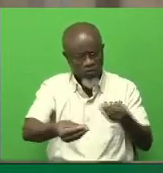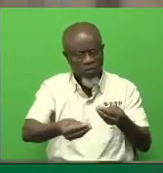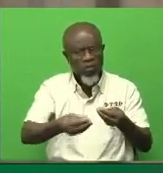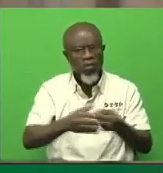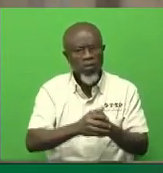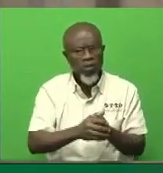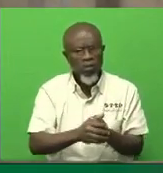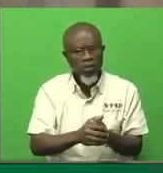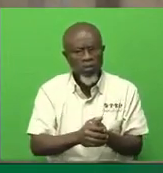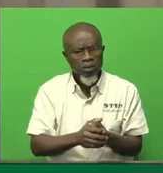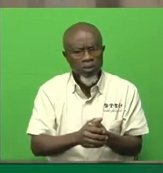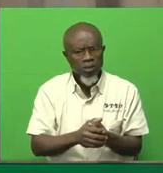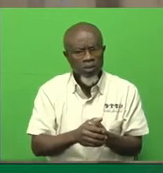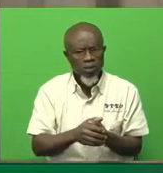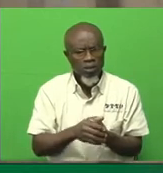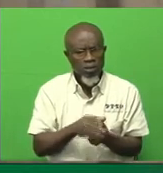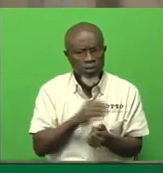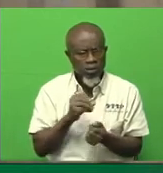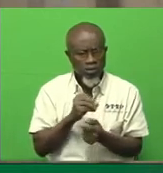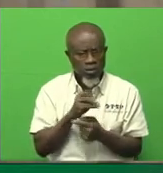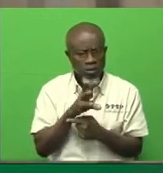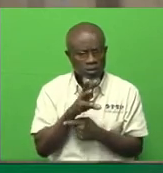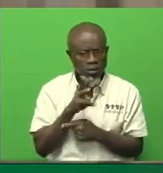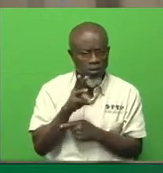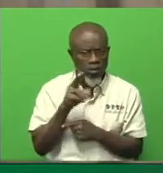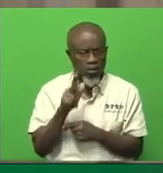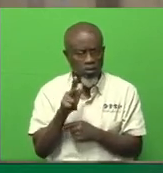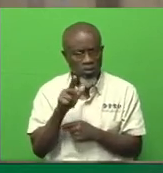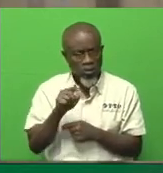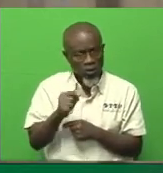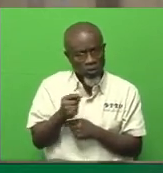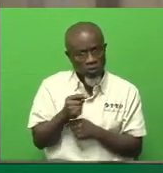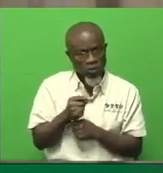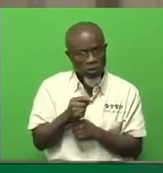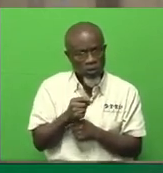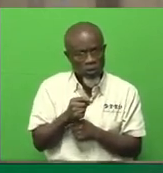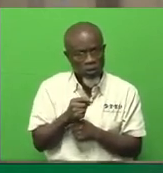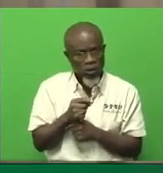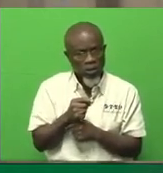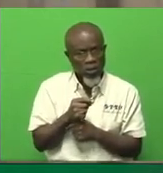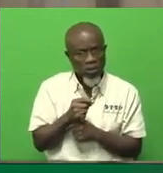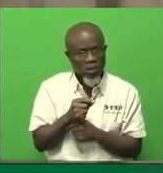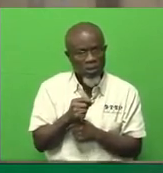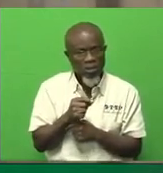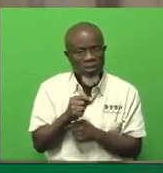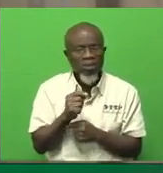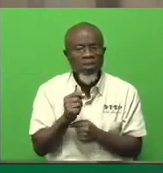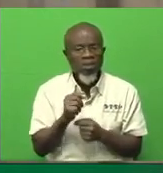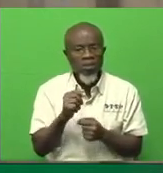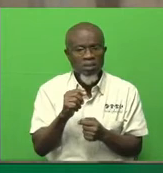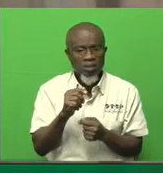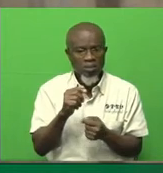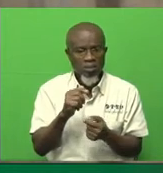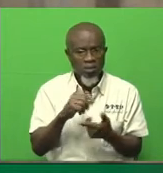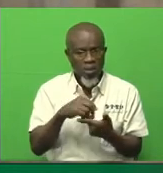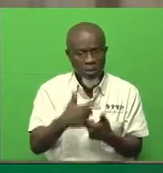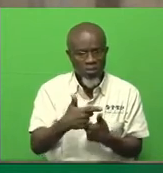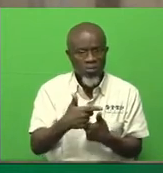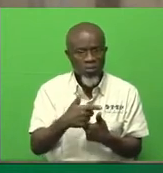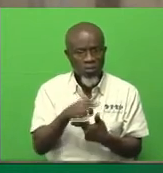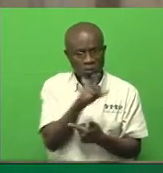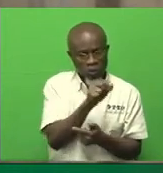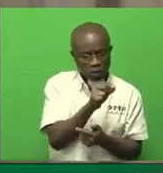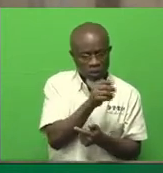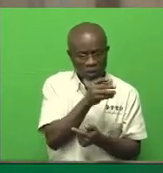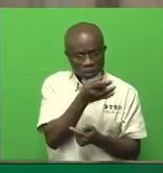total of the 63 410 devices between 2018 to 2022.